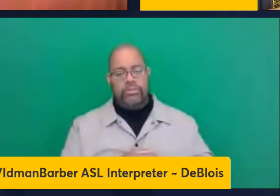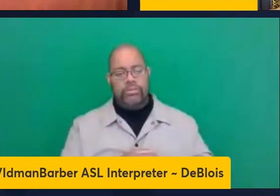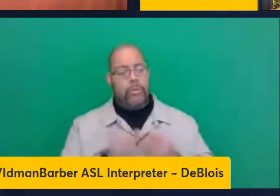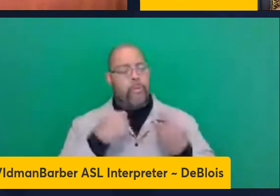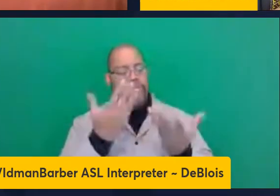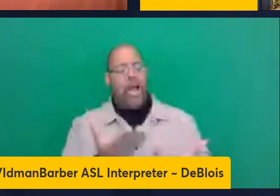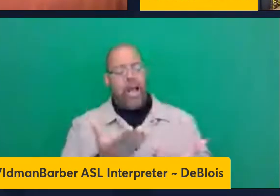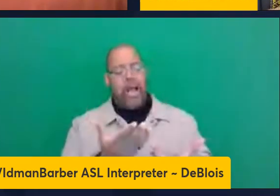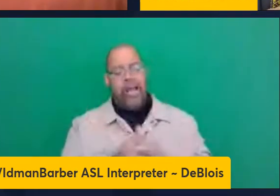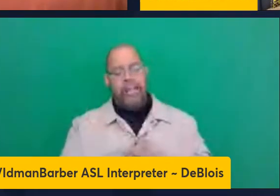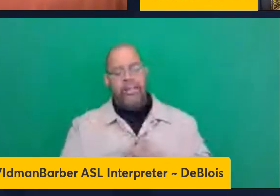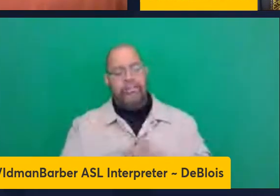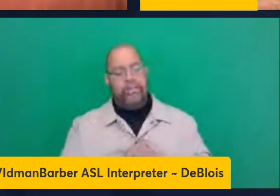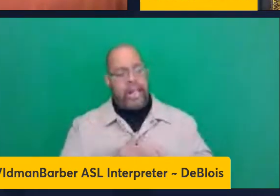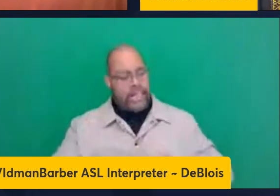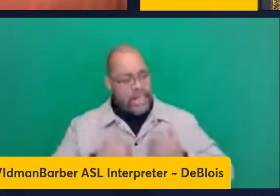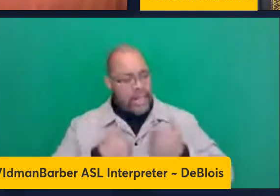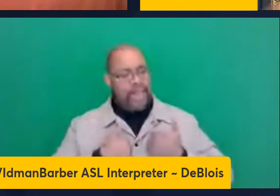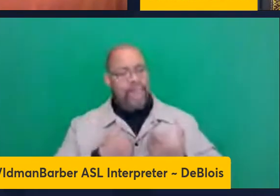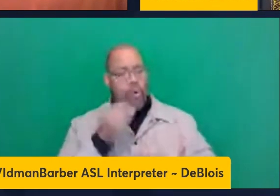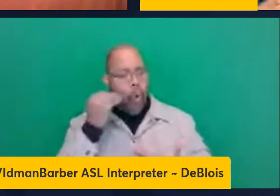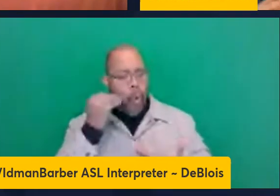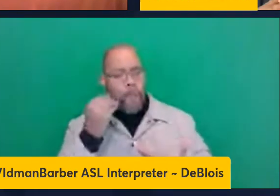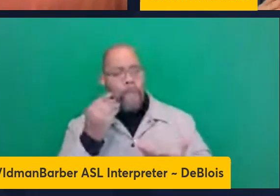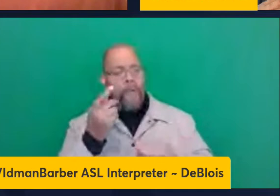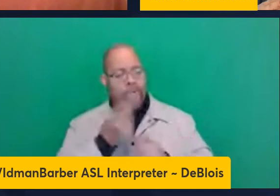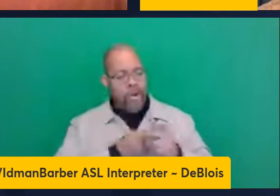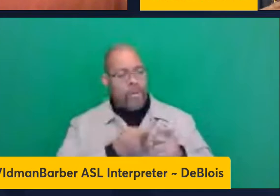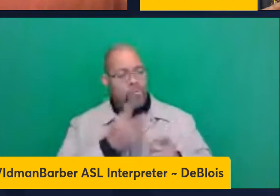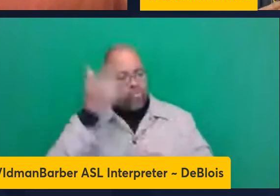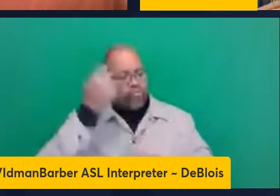provide livable salaries from the grants that